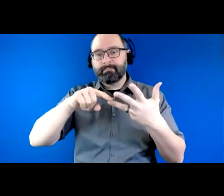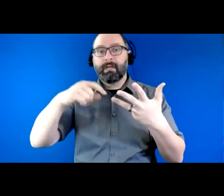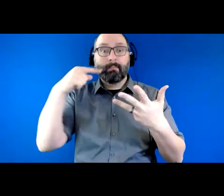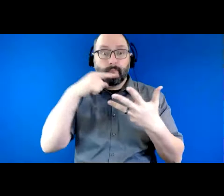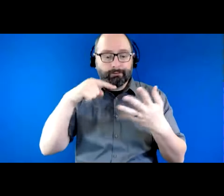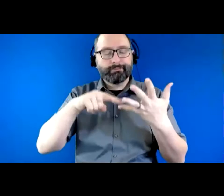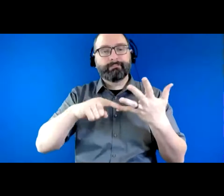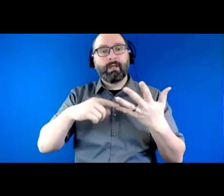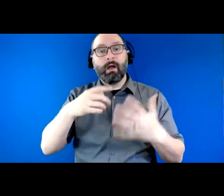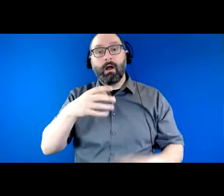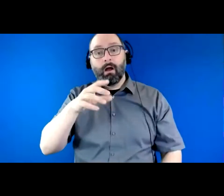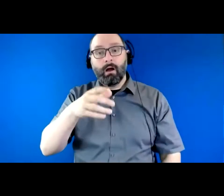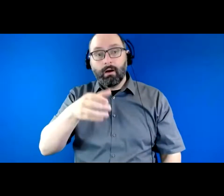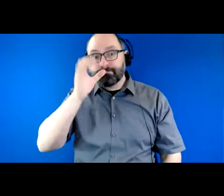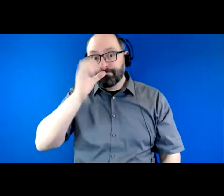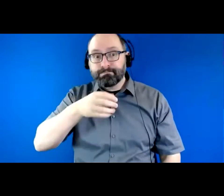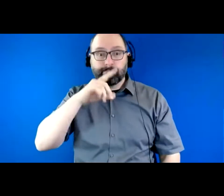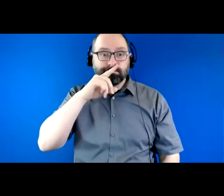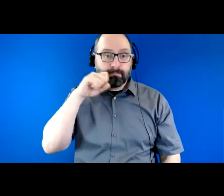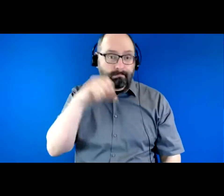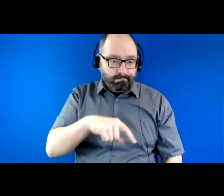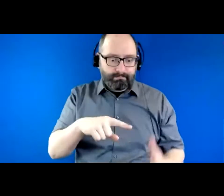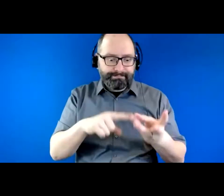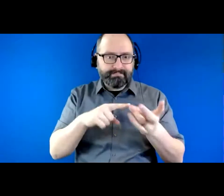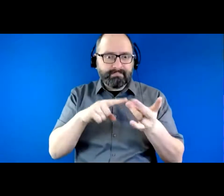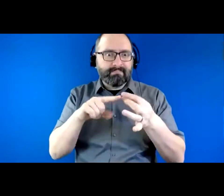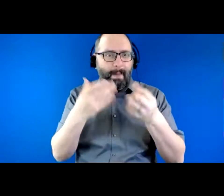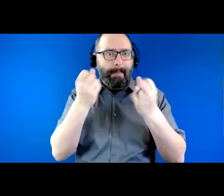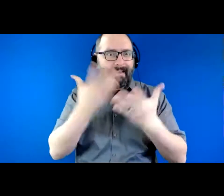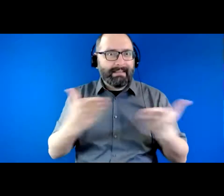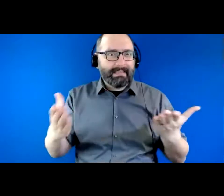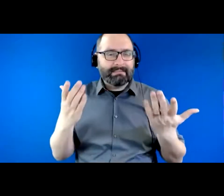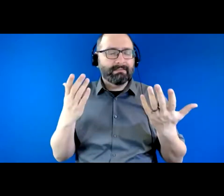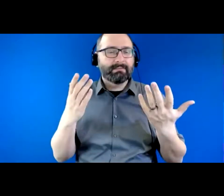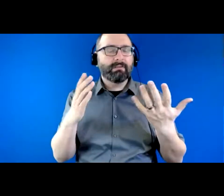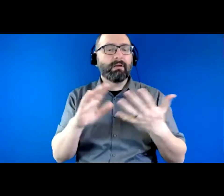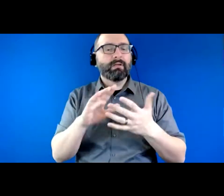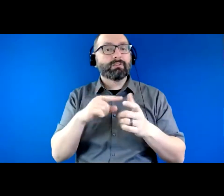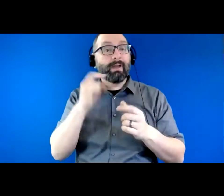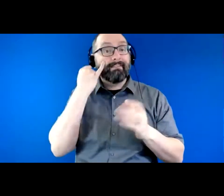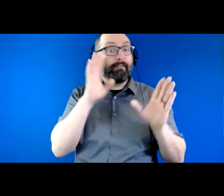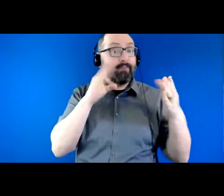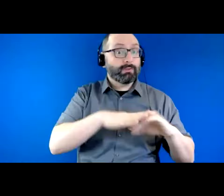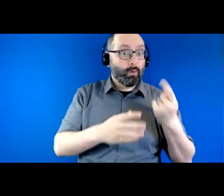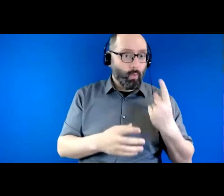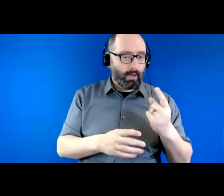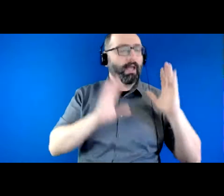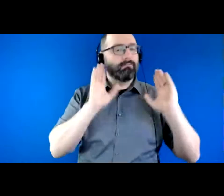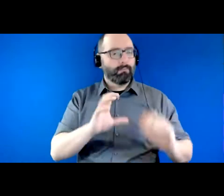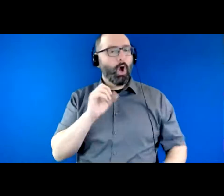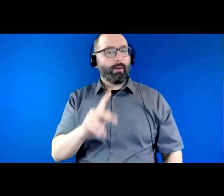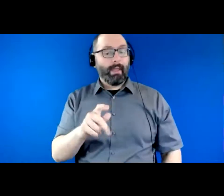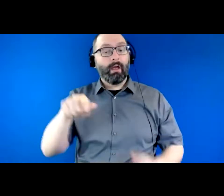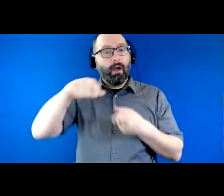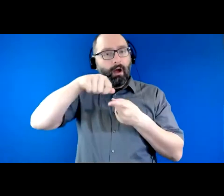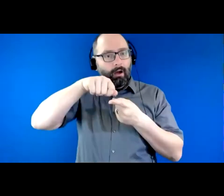you spit, wipe your face, just how many things you have to do. So if you're just kind of focusing on one, okay, let's put the toothpaste on the